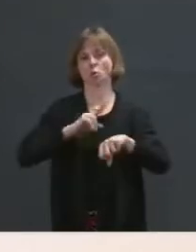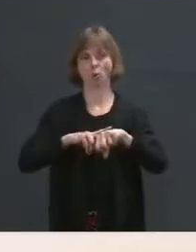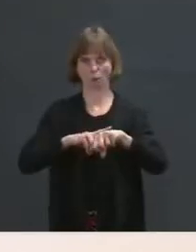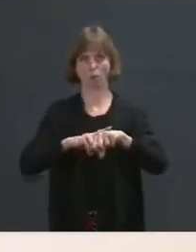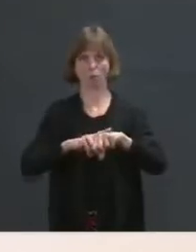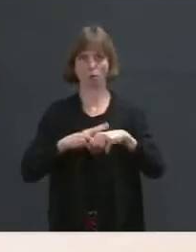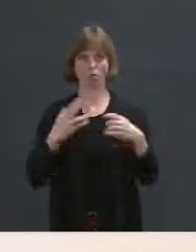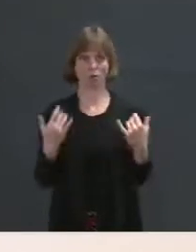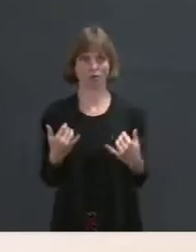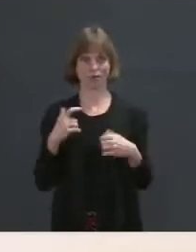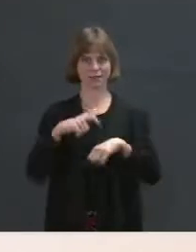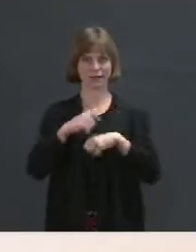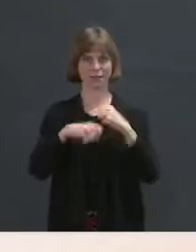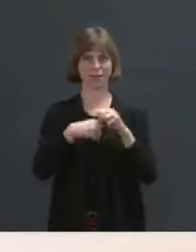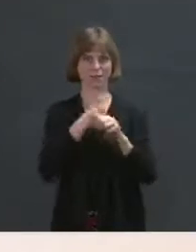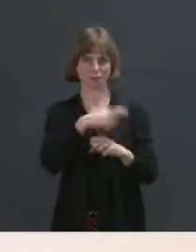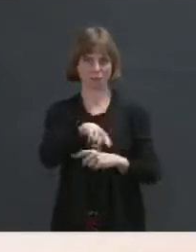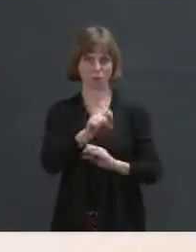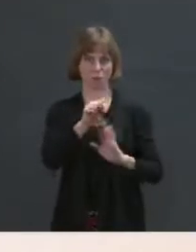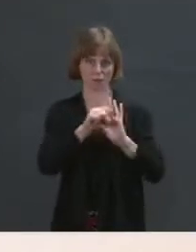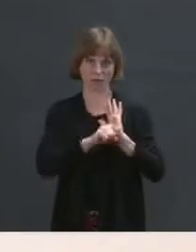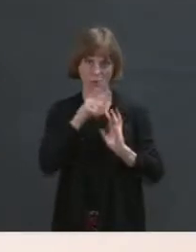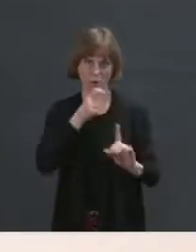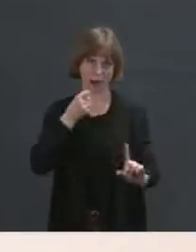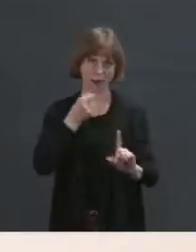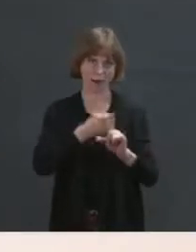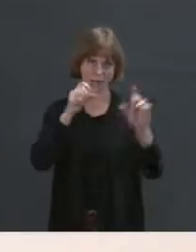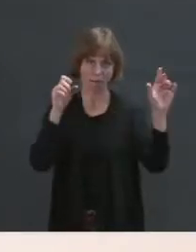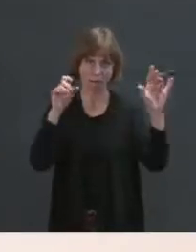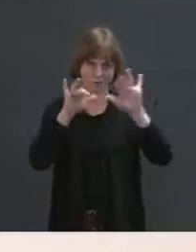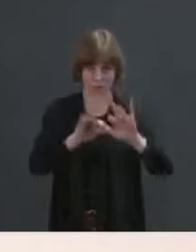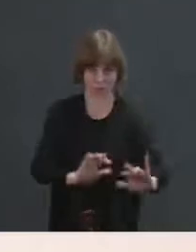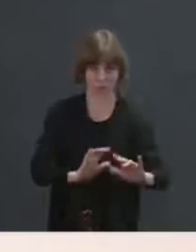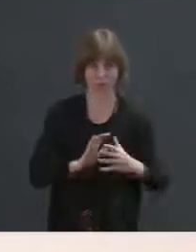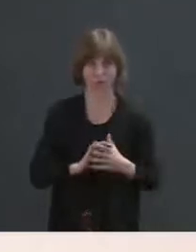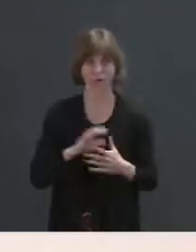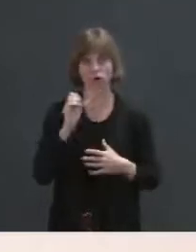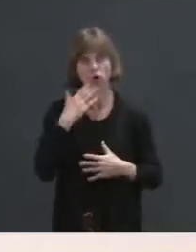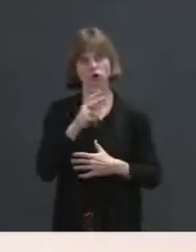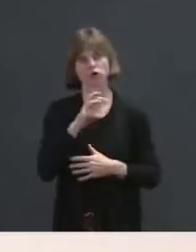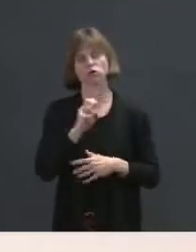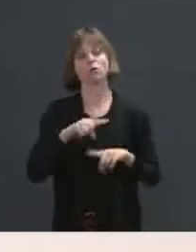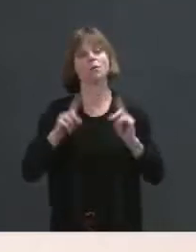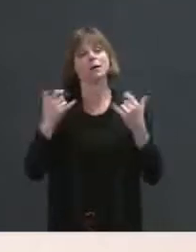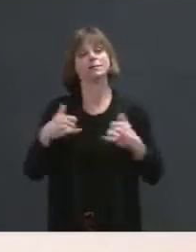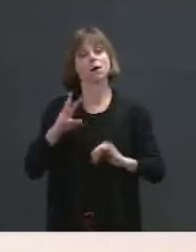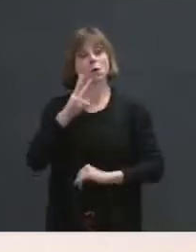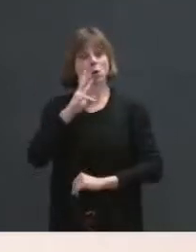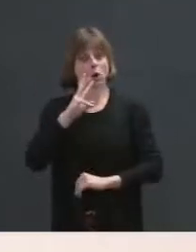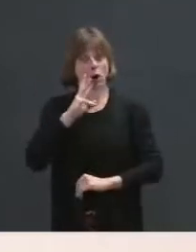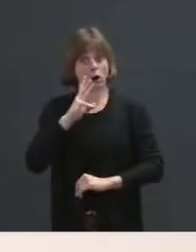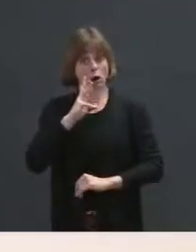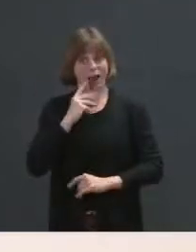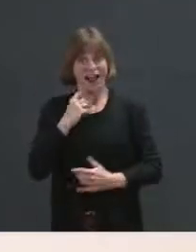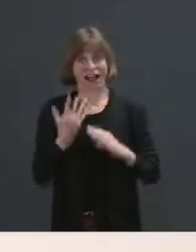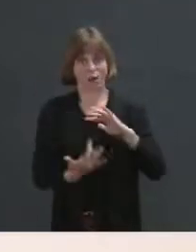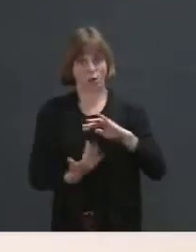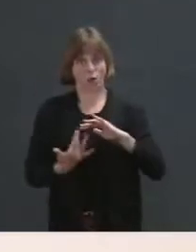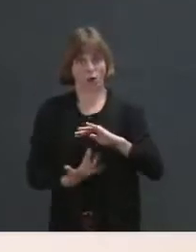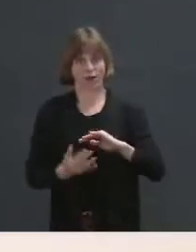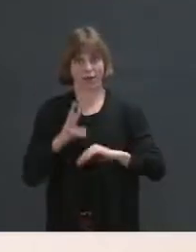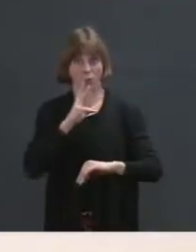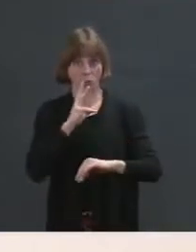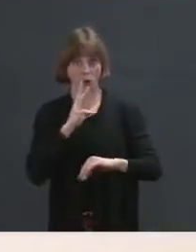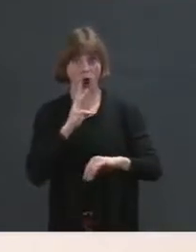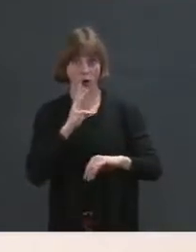of year across the states that have been impacted by the storm. That's, of course, good news. But water system outages and boil water advisories, although